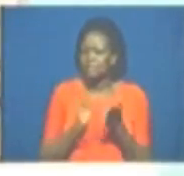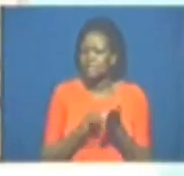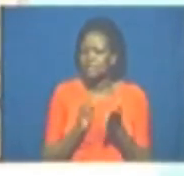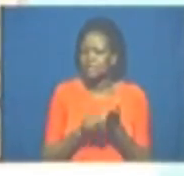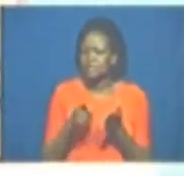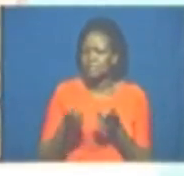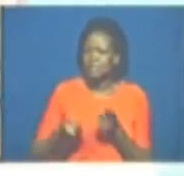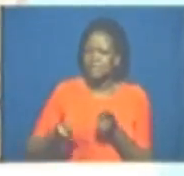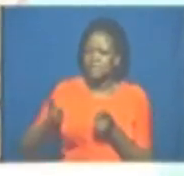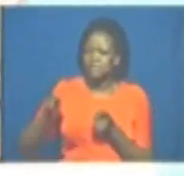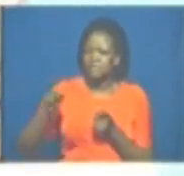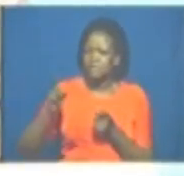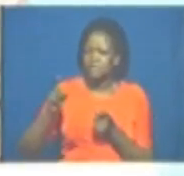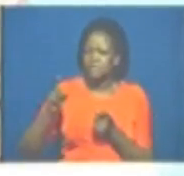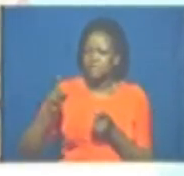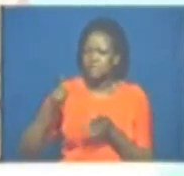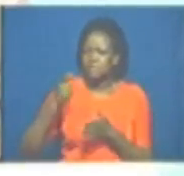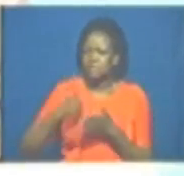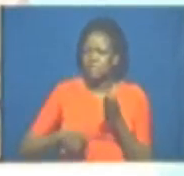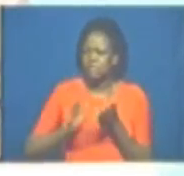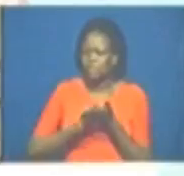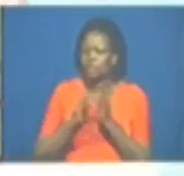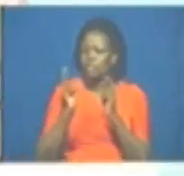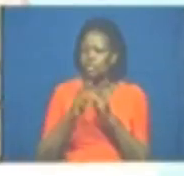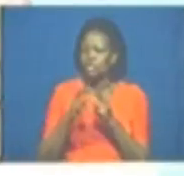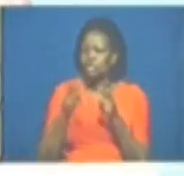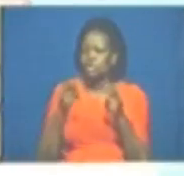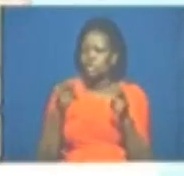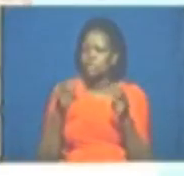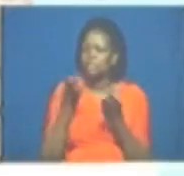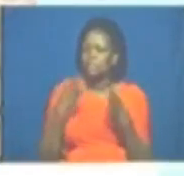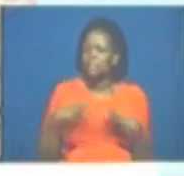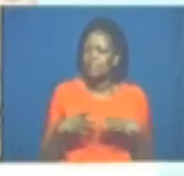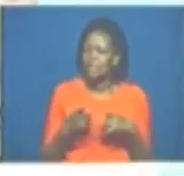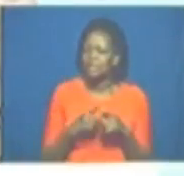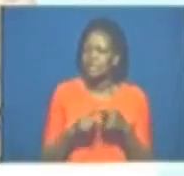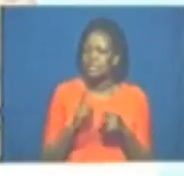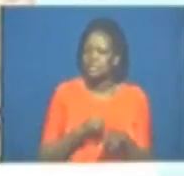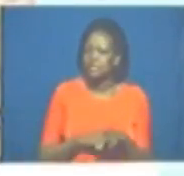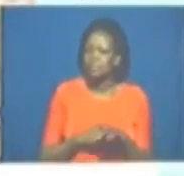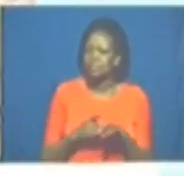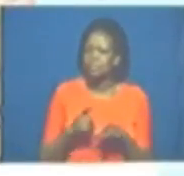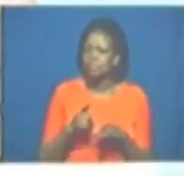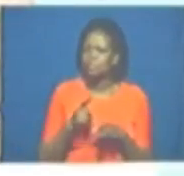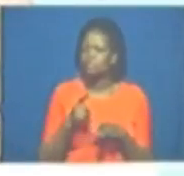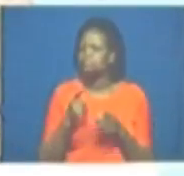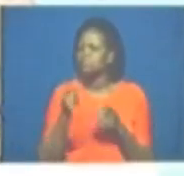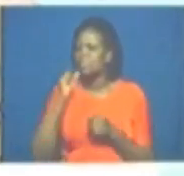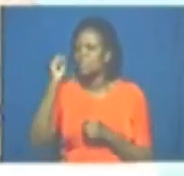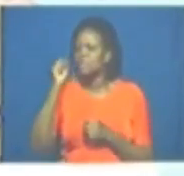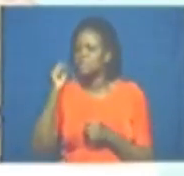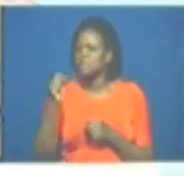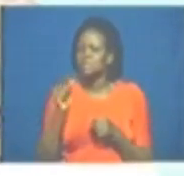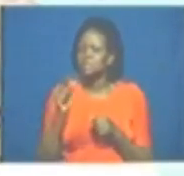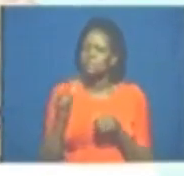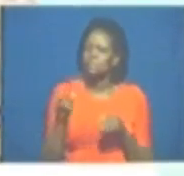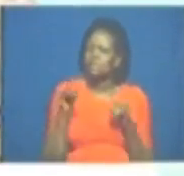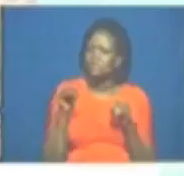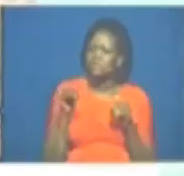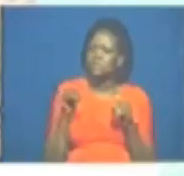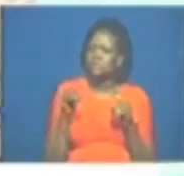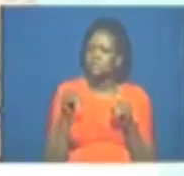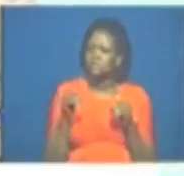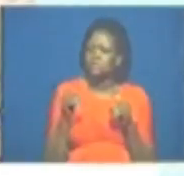increased the rates without consulting the traders. Then of course, when it was going towards politics, they had to wave to create